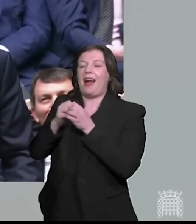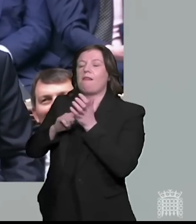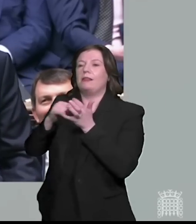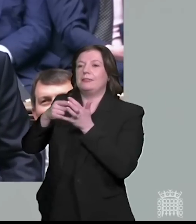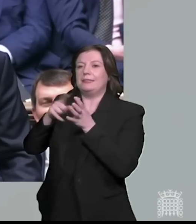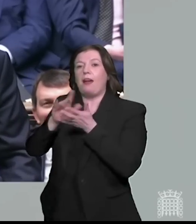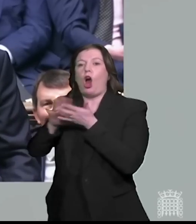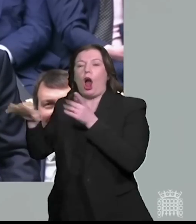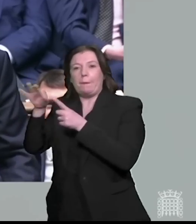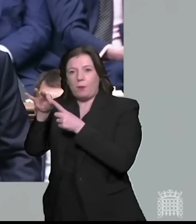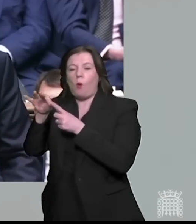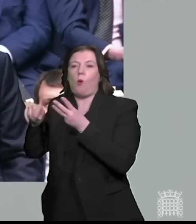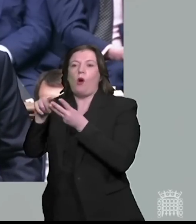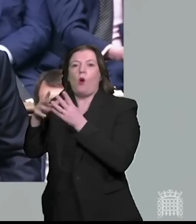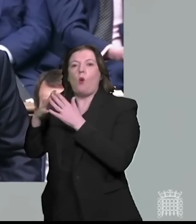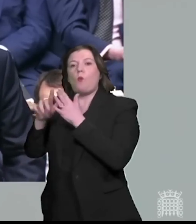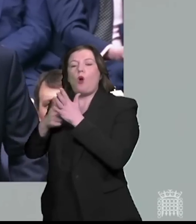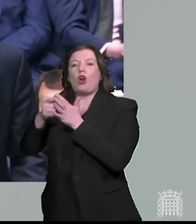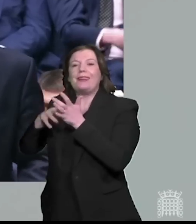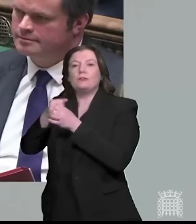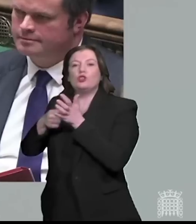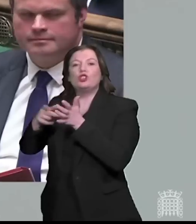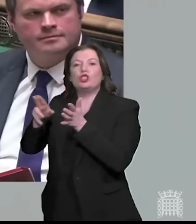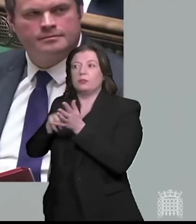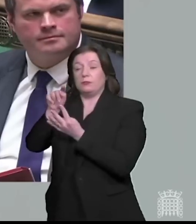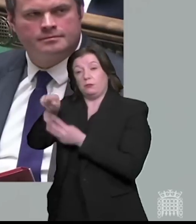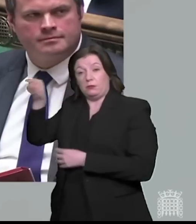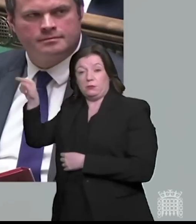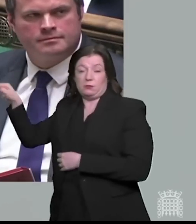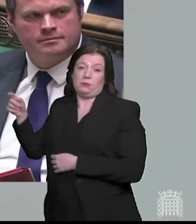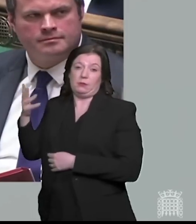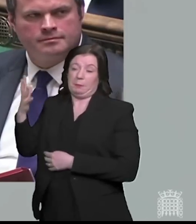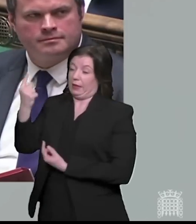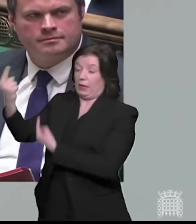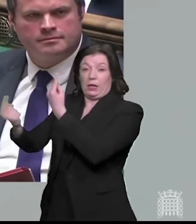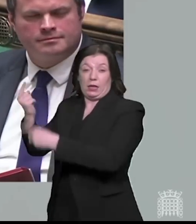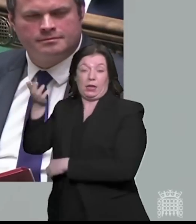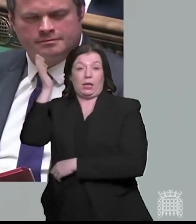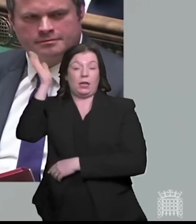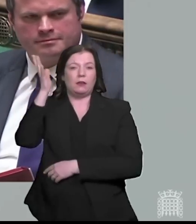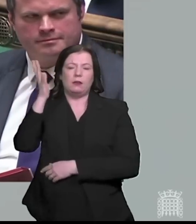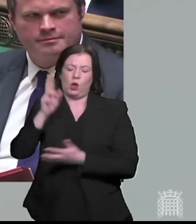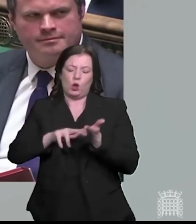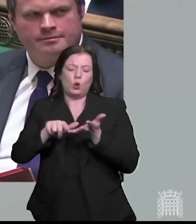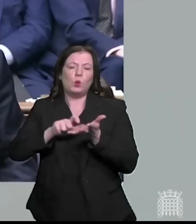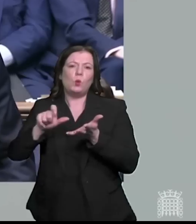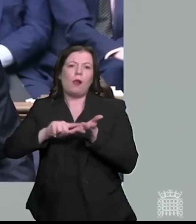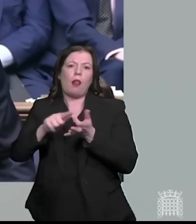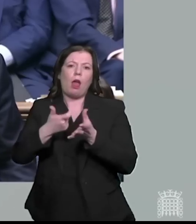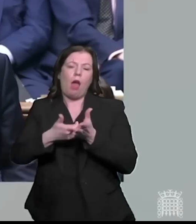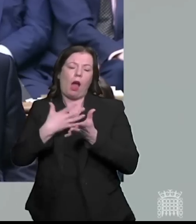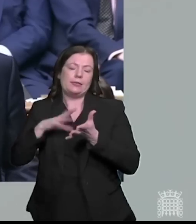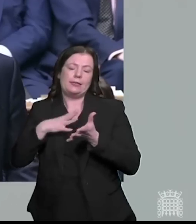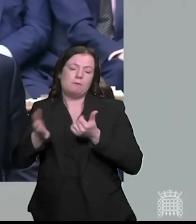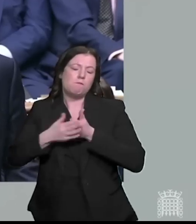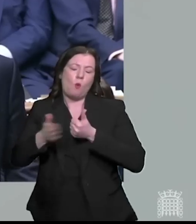Copeland, Hartlepool and Workington. They rightly say that increasing nuclear capacity is